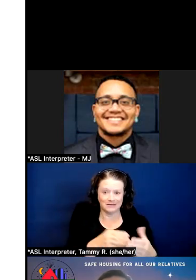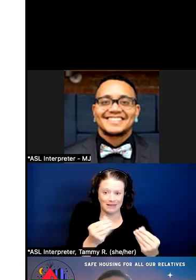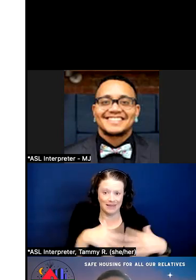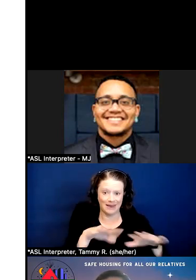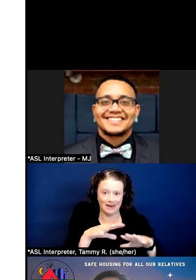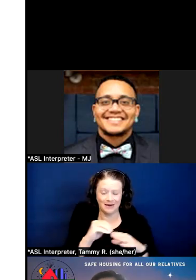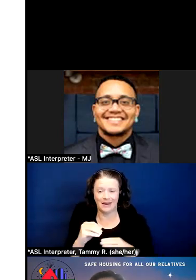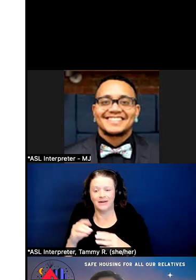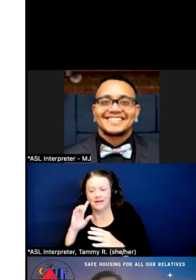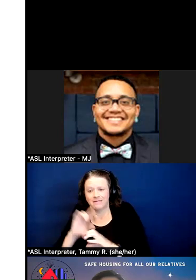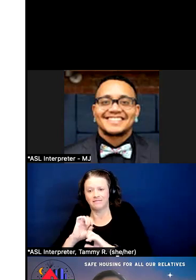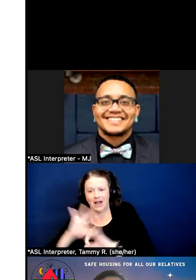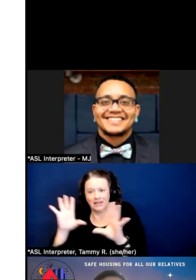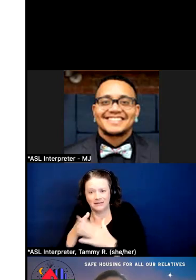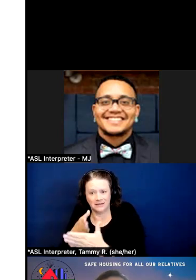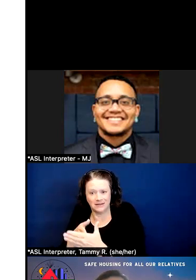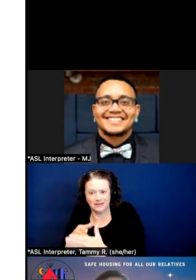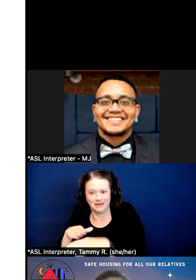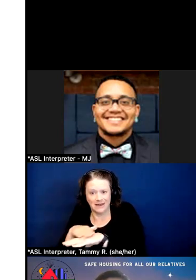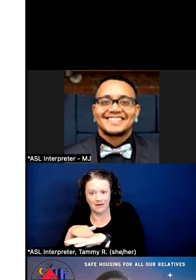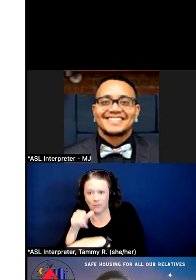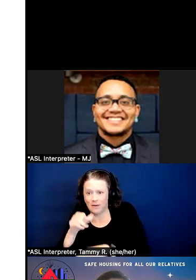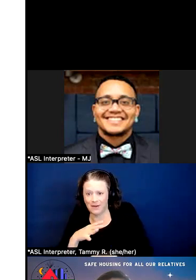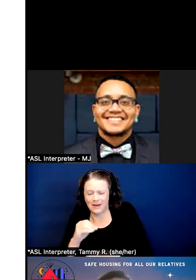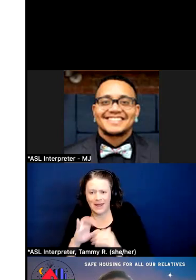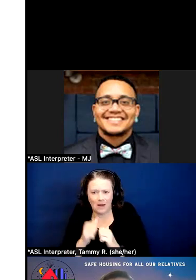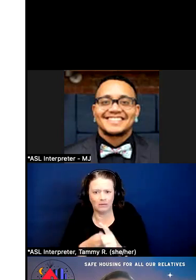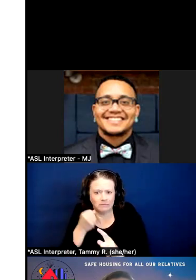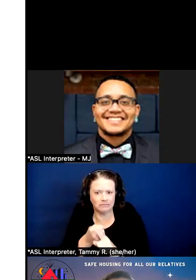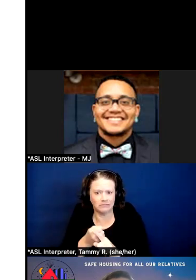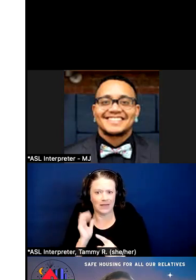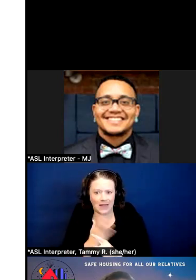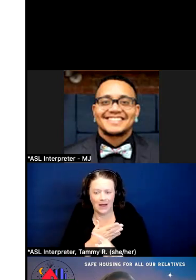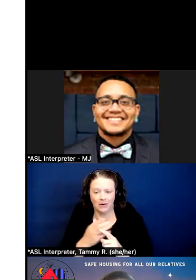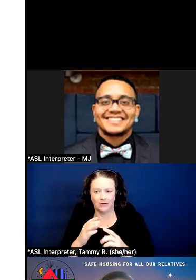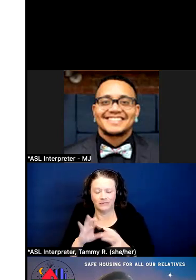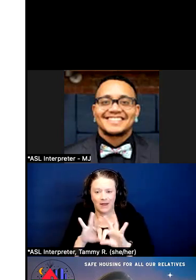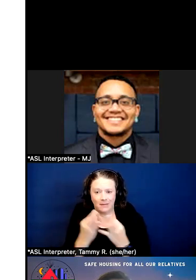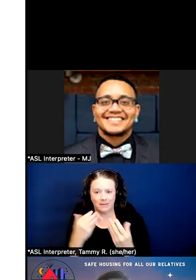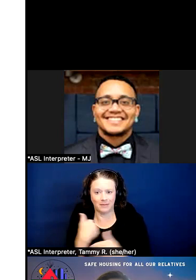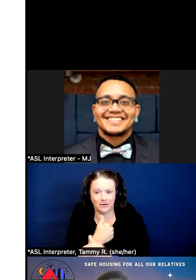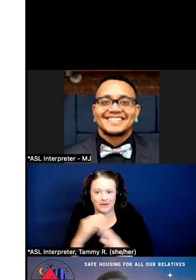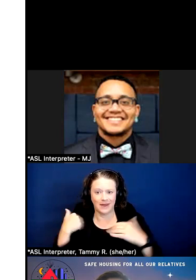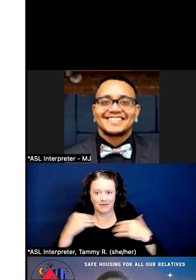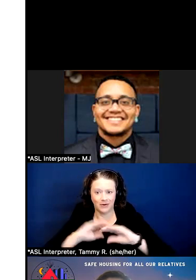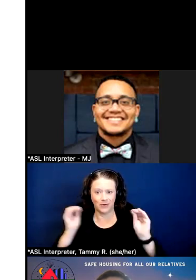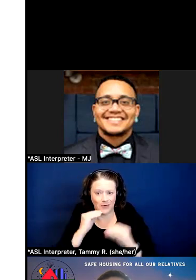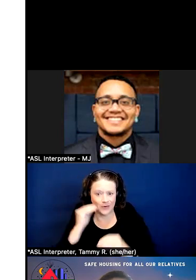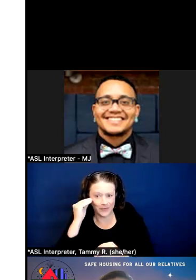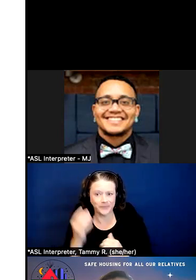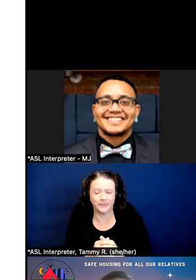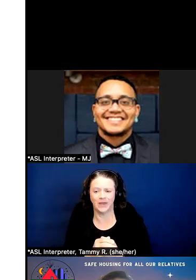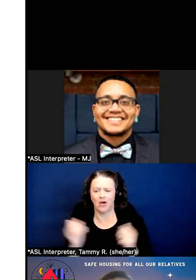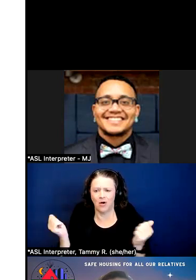how that intersects and impacts our unhoused relatives. Of course, I think all of us have taken a